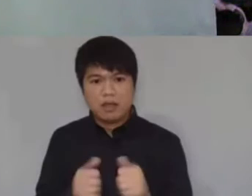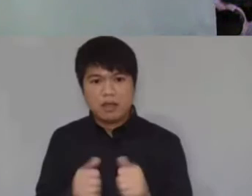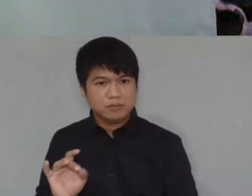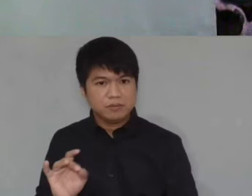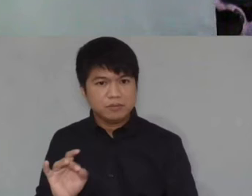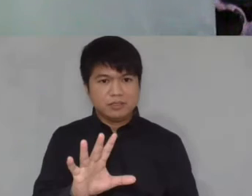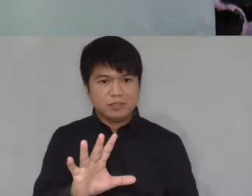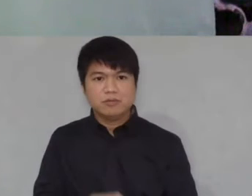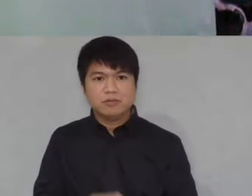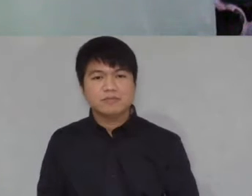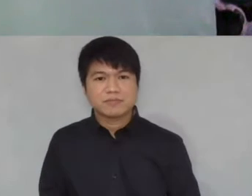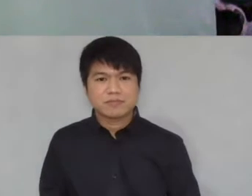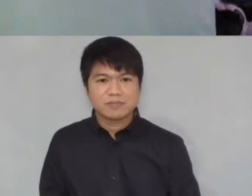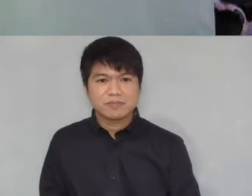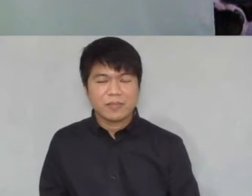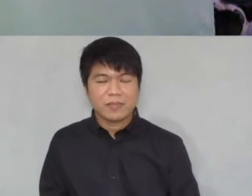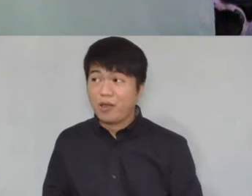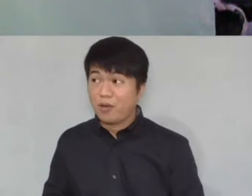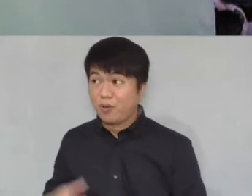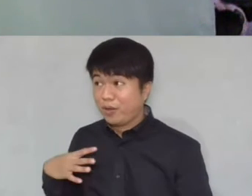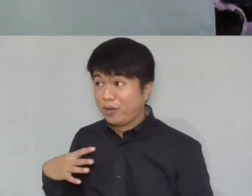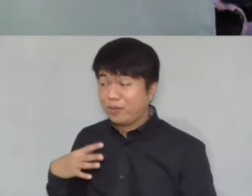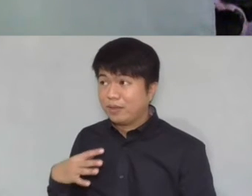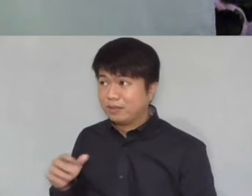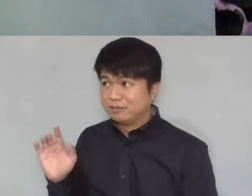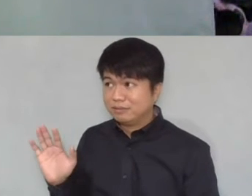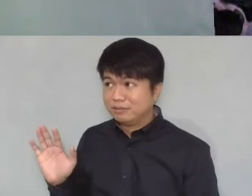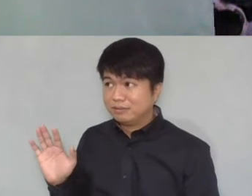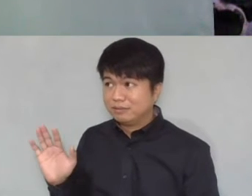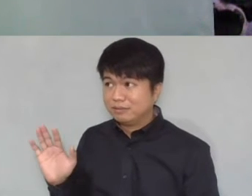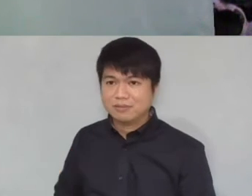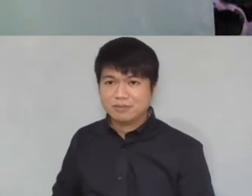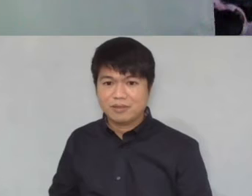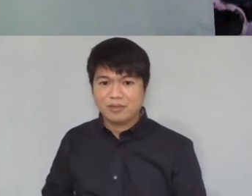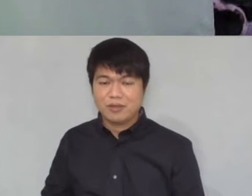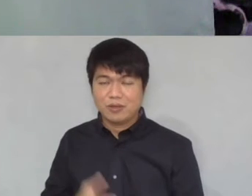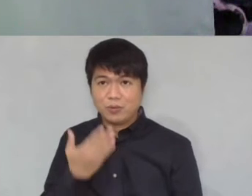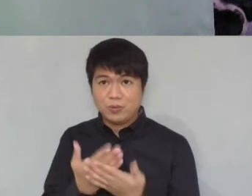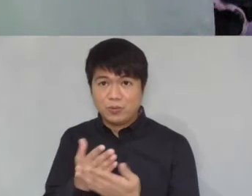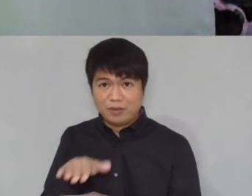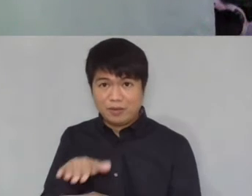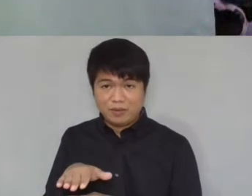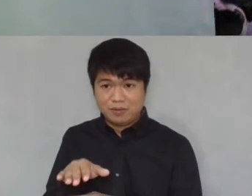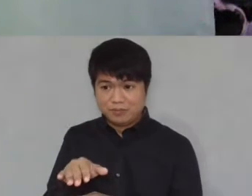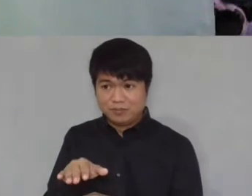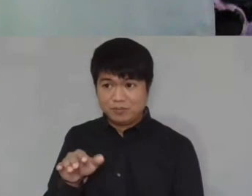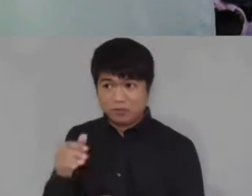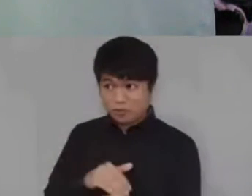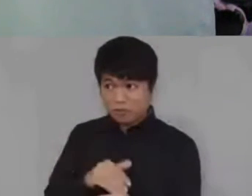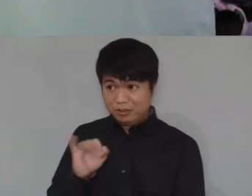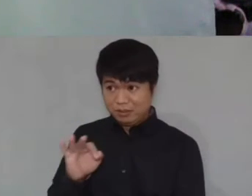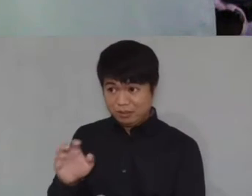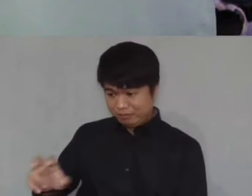How do I share it? We have... sandali lang po, ha? Good afternoon po, Doc. Pag hinover